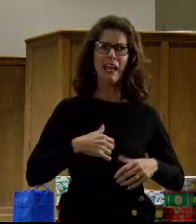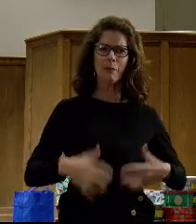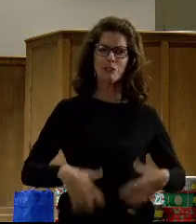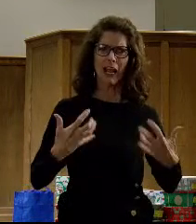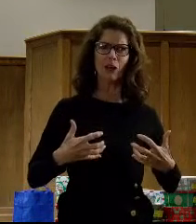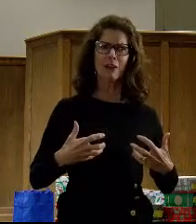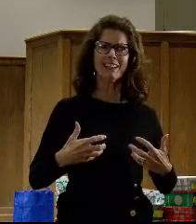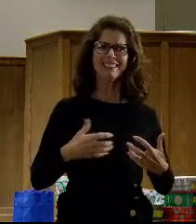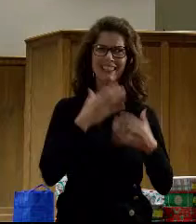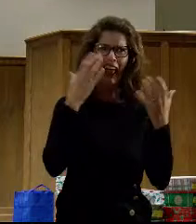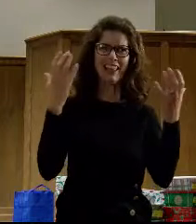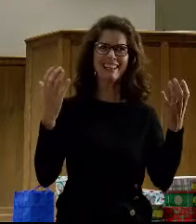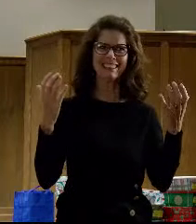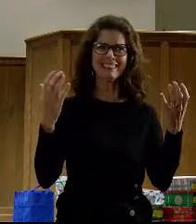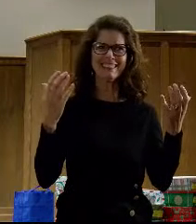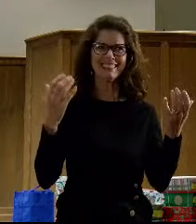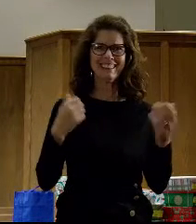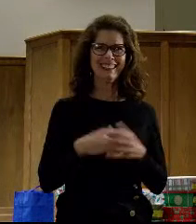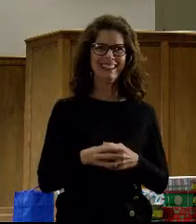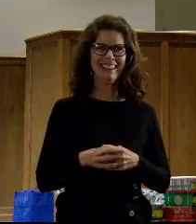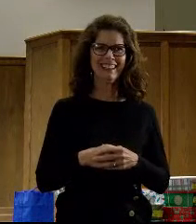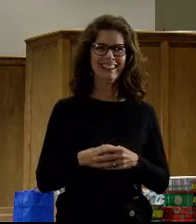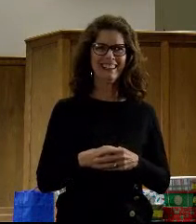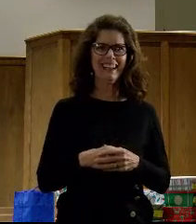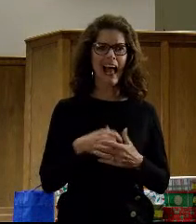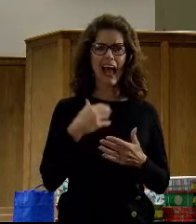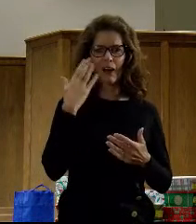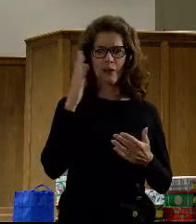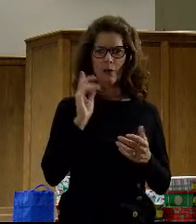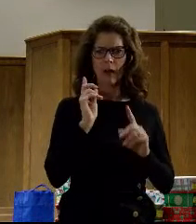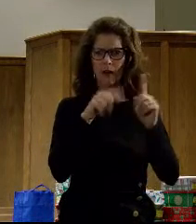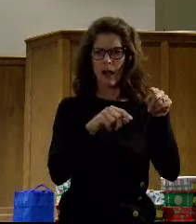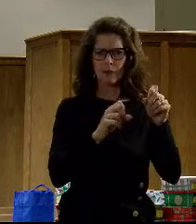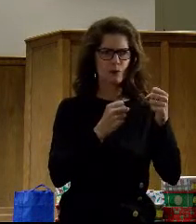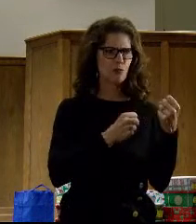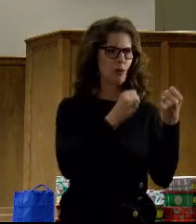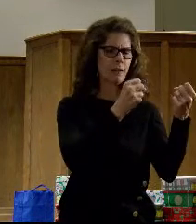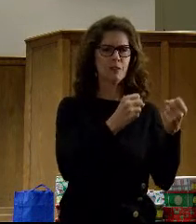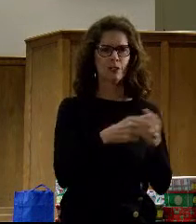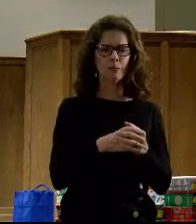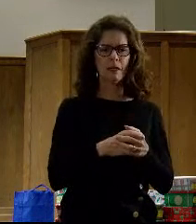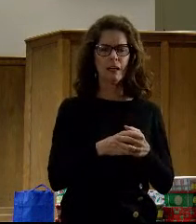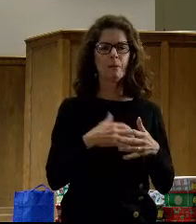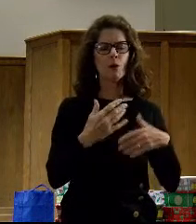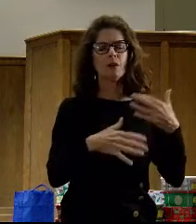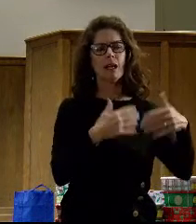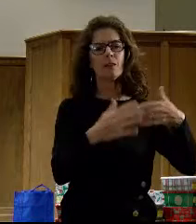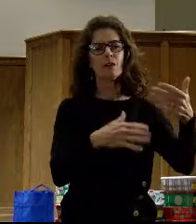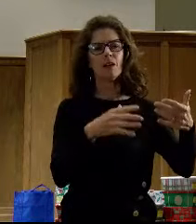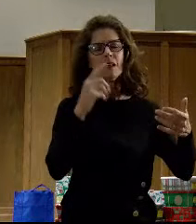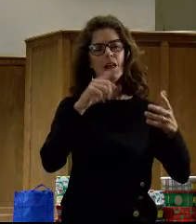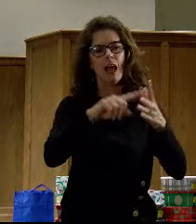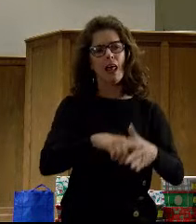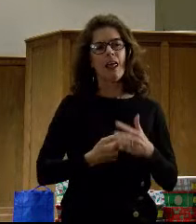yelling. And I don't even know where I was going at that point, maybe Target or something. But I get a mile or two down the road, and then I start to